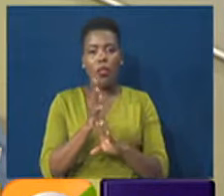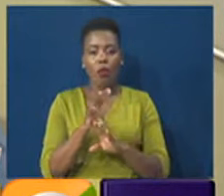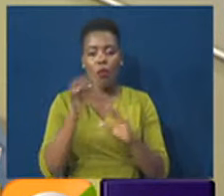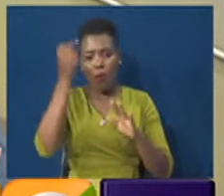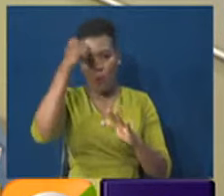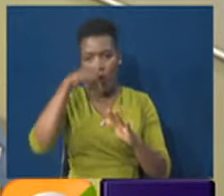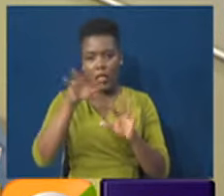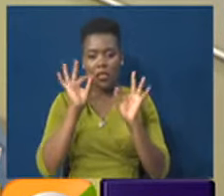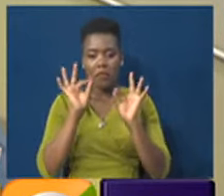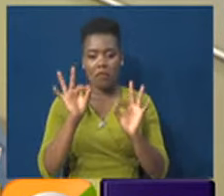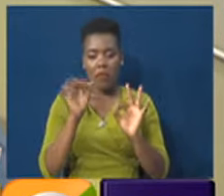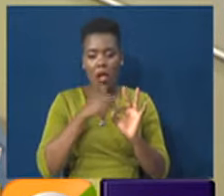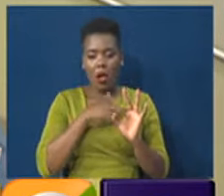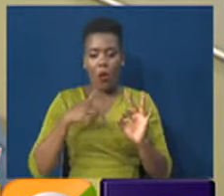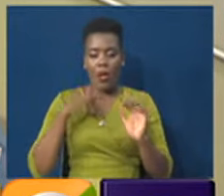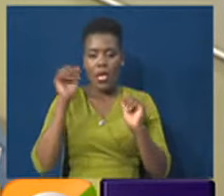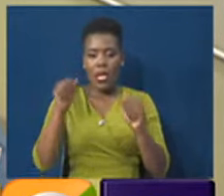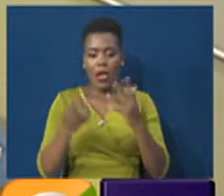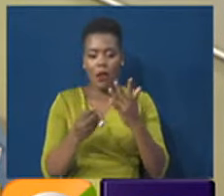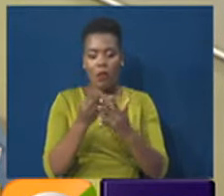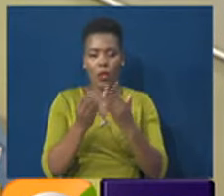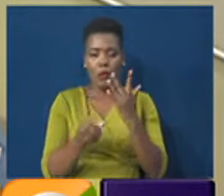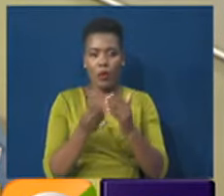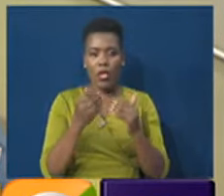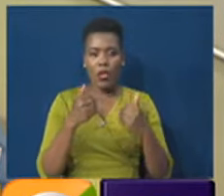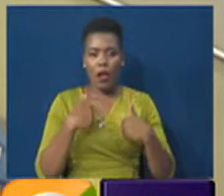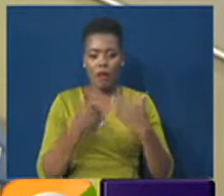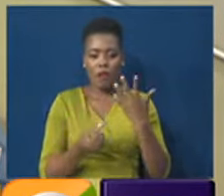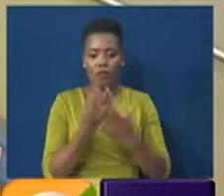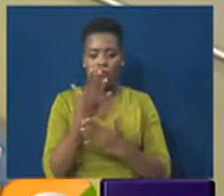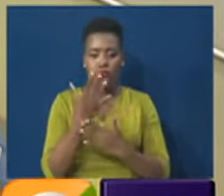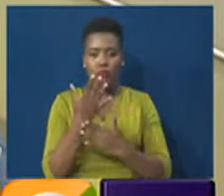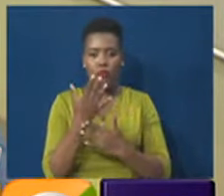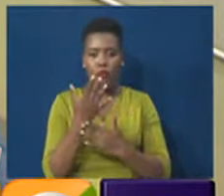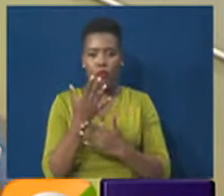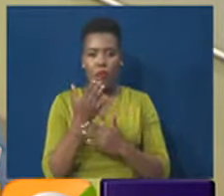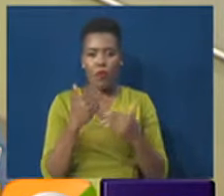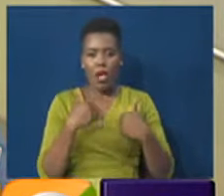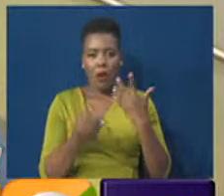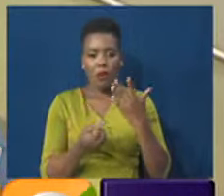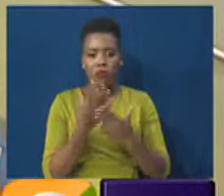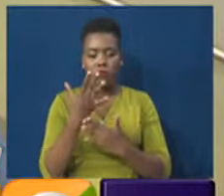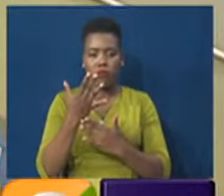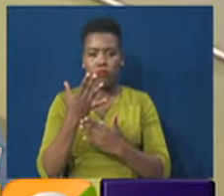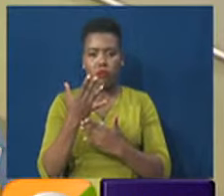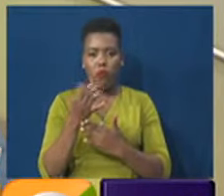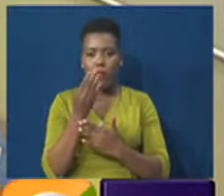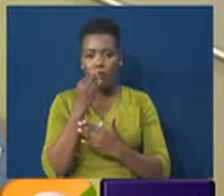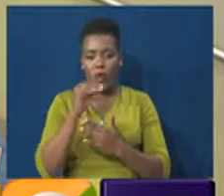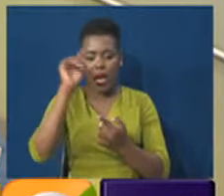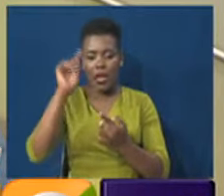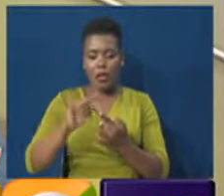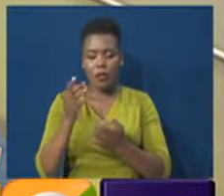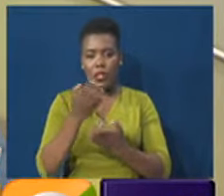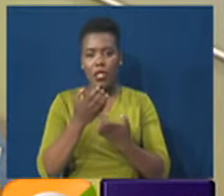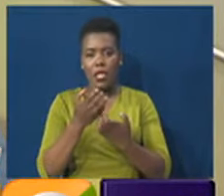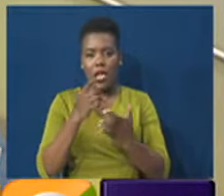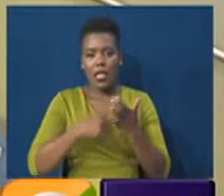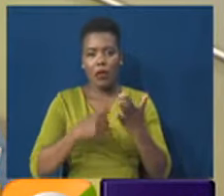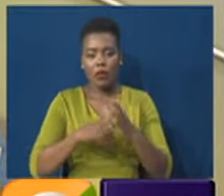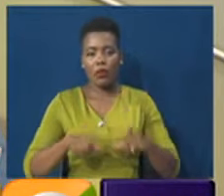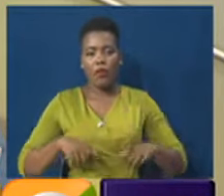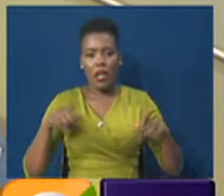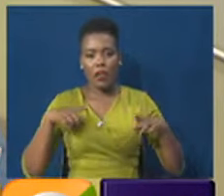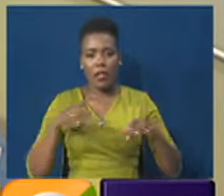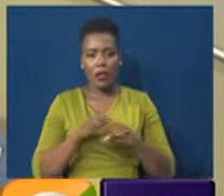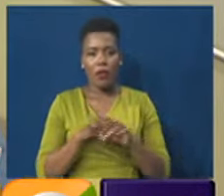policies, we were able to attack production, we were able to attack the issue of the cost of living on the side of production. And